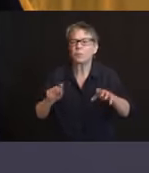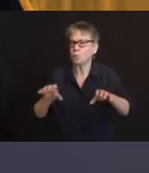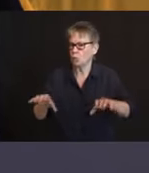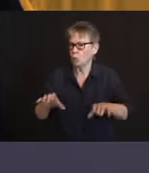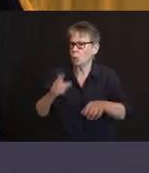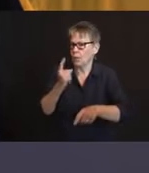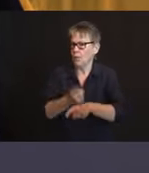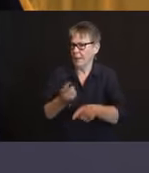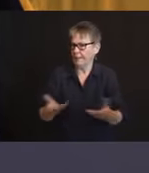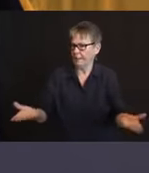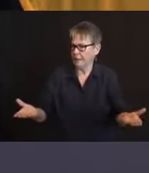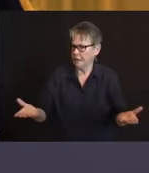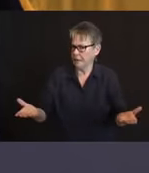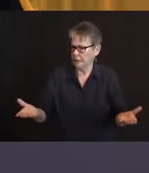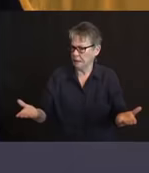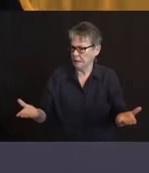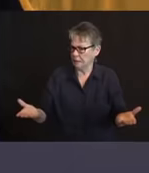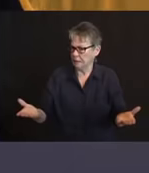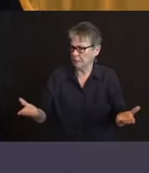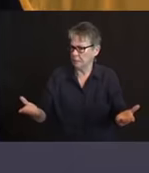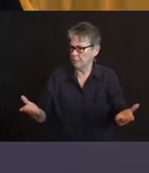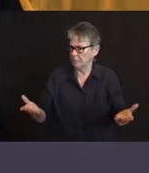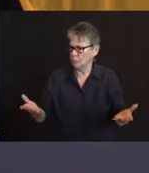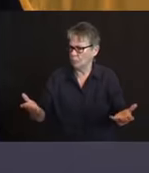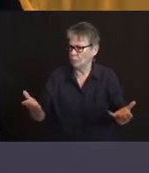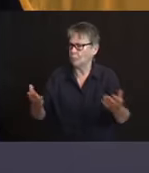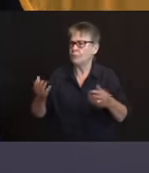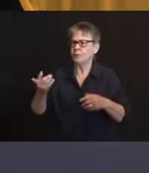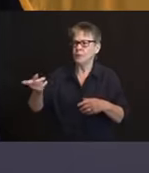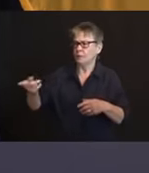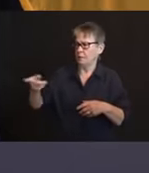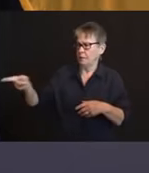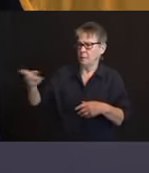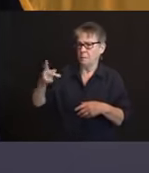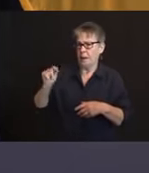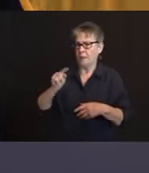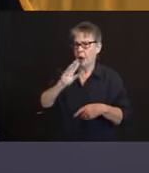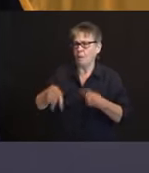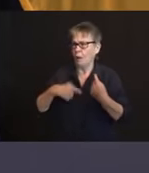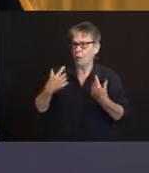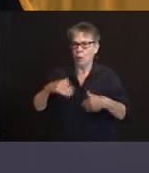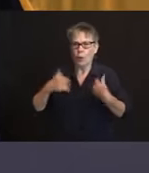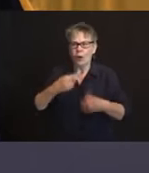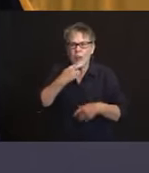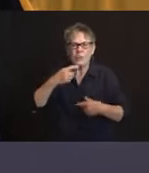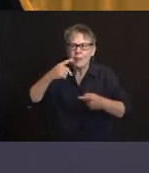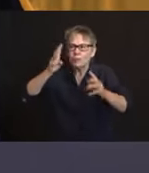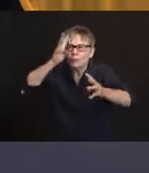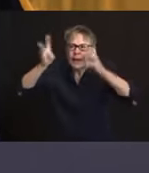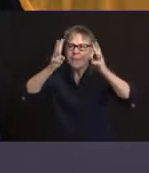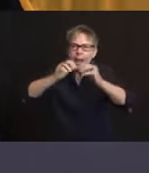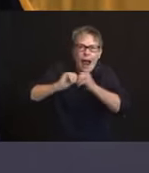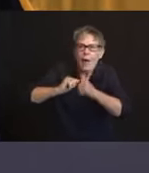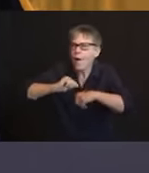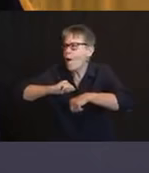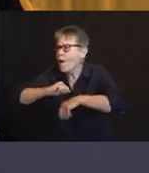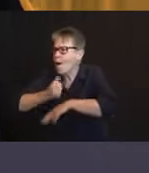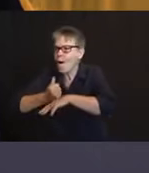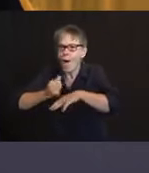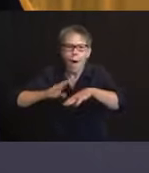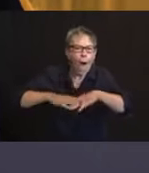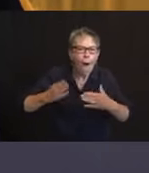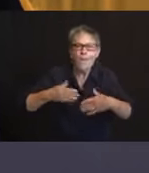really impressive. And I think there's going to be a sort of almost a festive feel to the